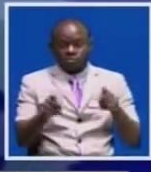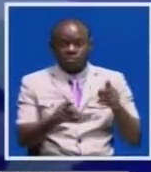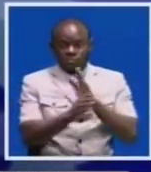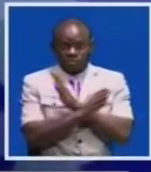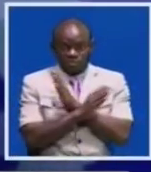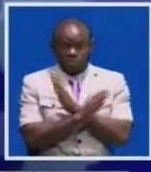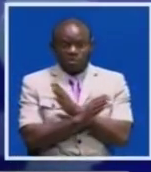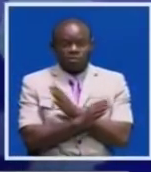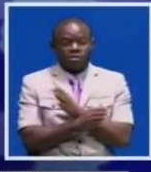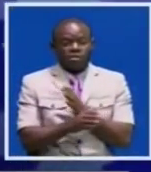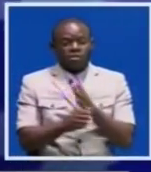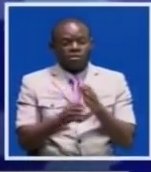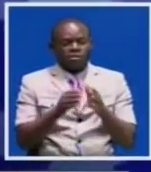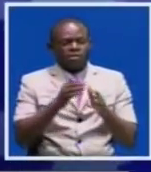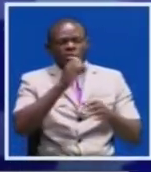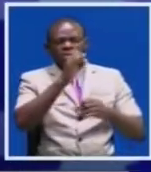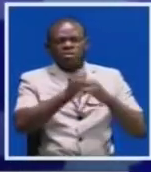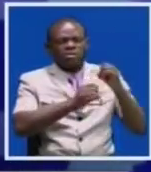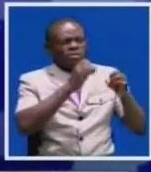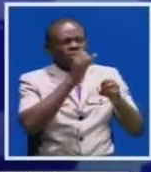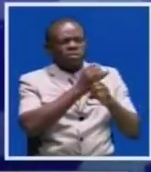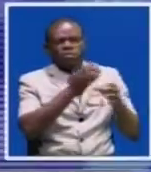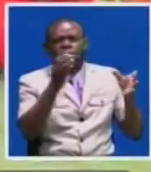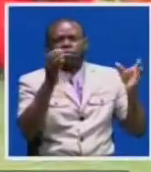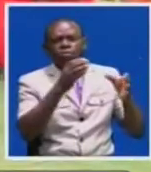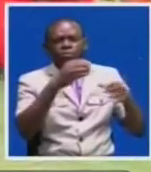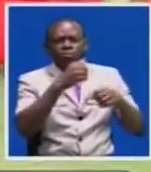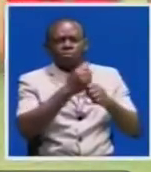country's image to the international community. Here's a report.